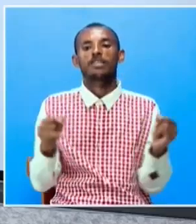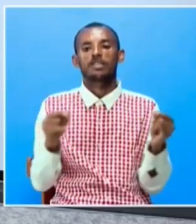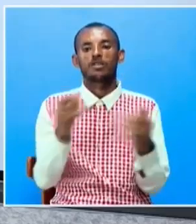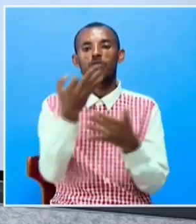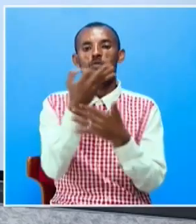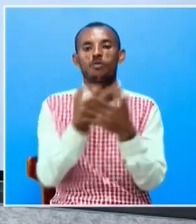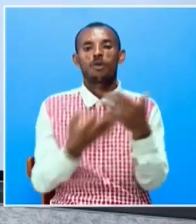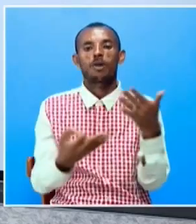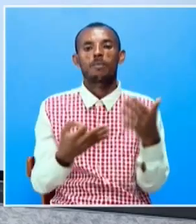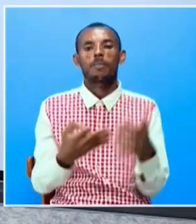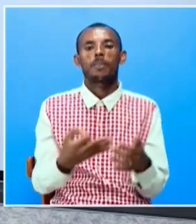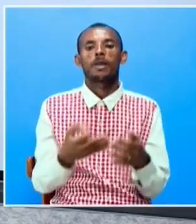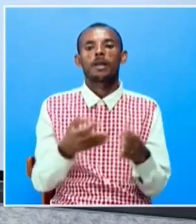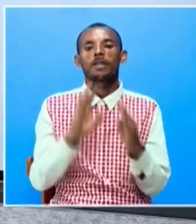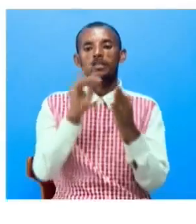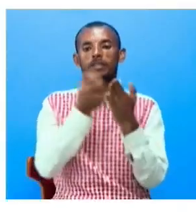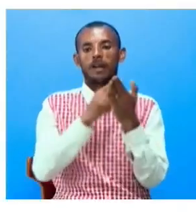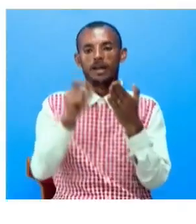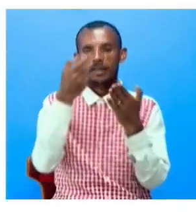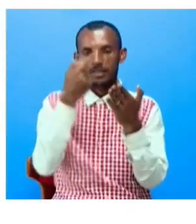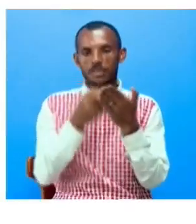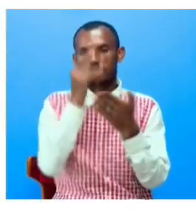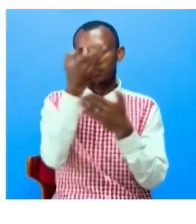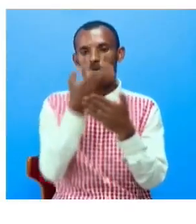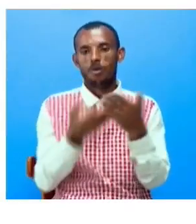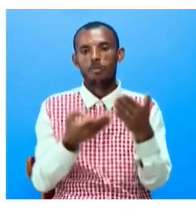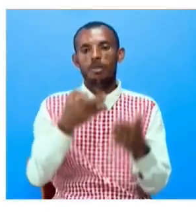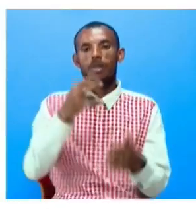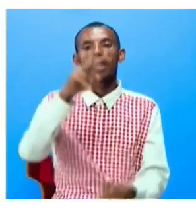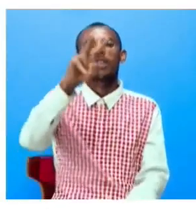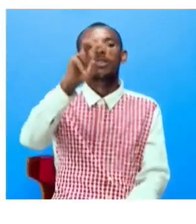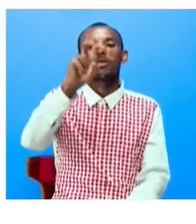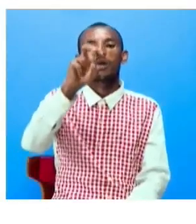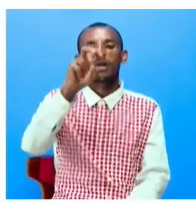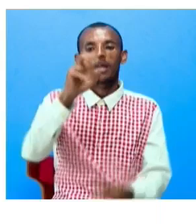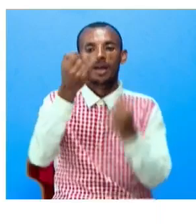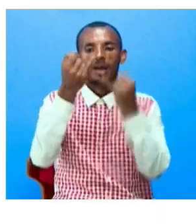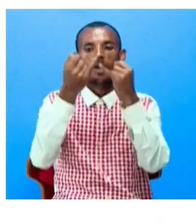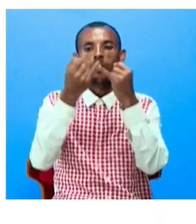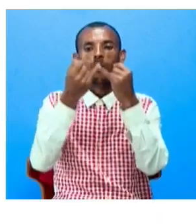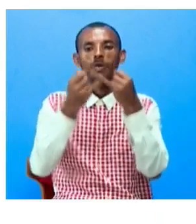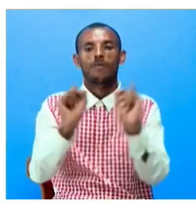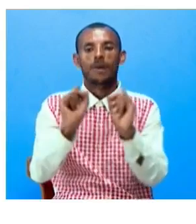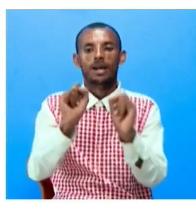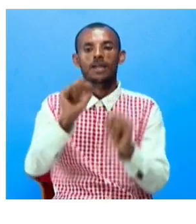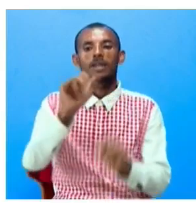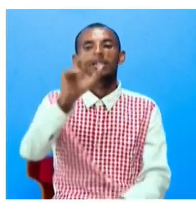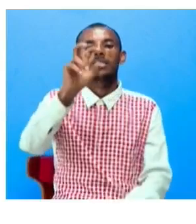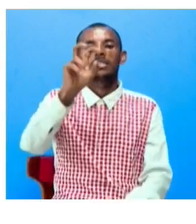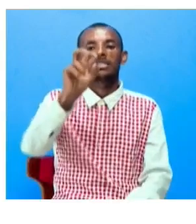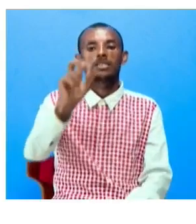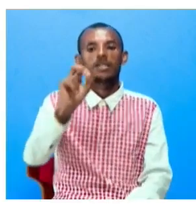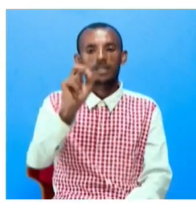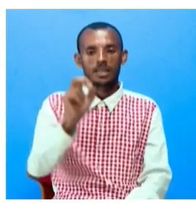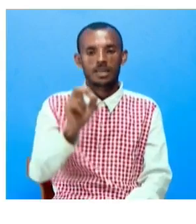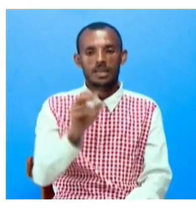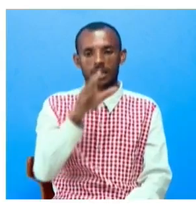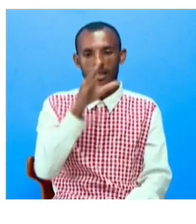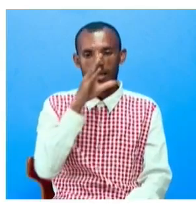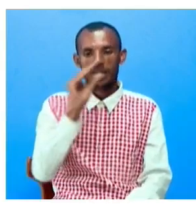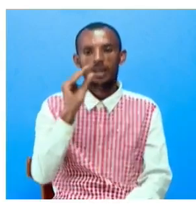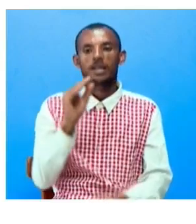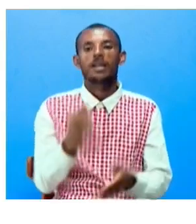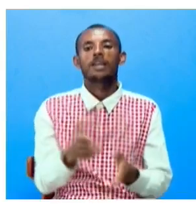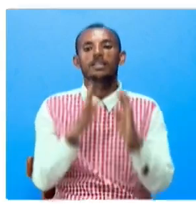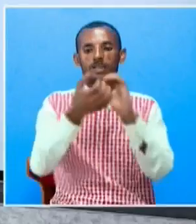So let's write this in this form. 20 over 30, and let's just convert